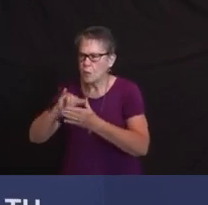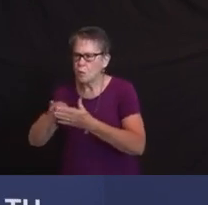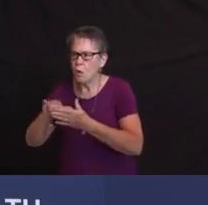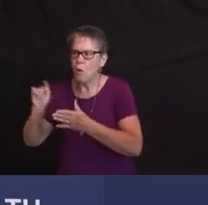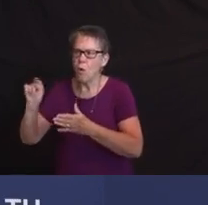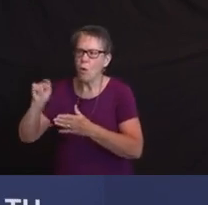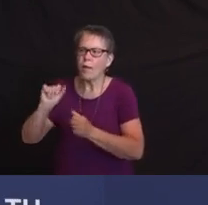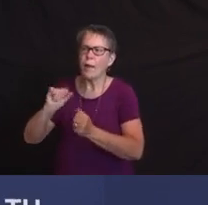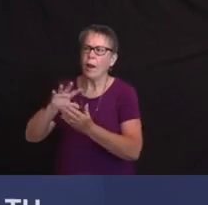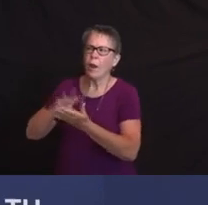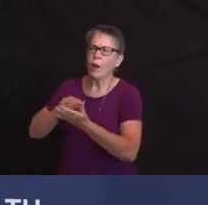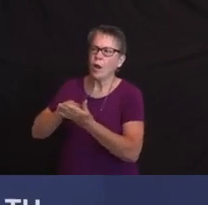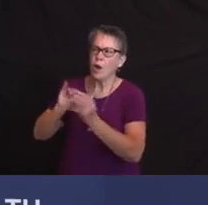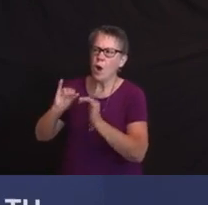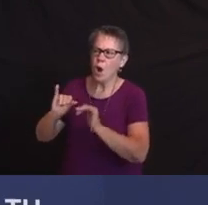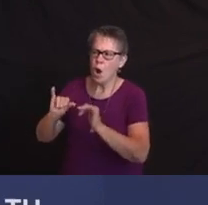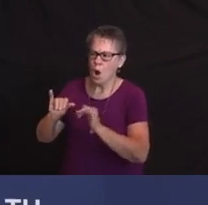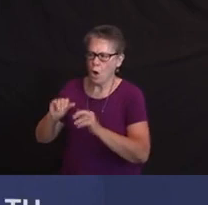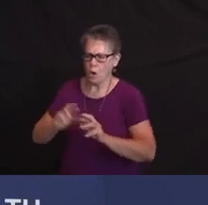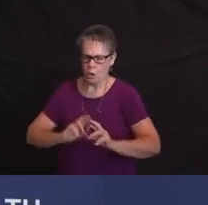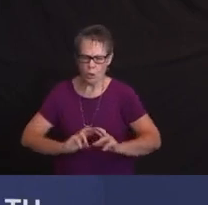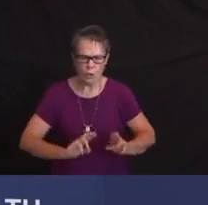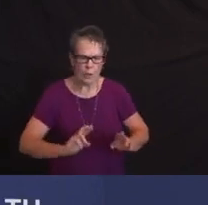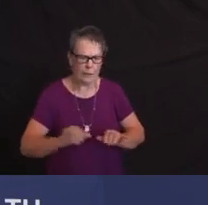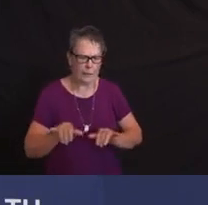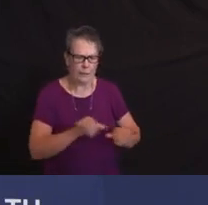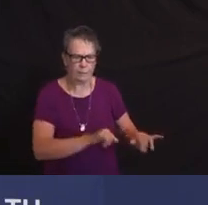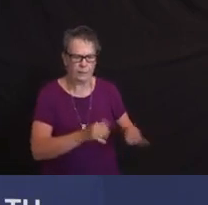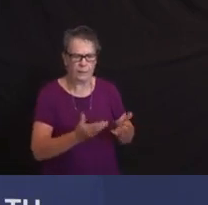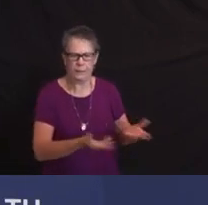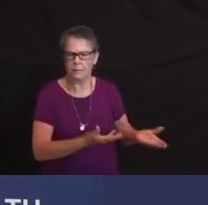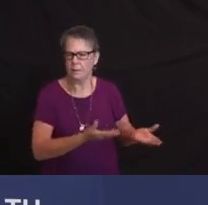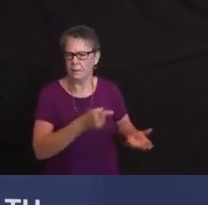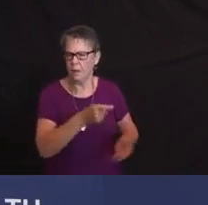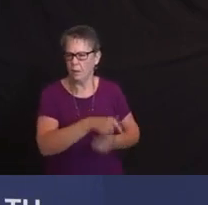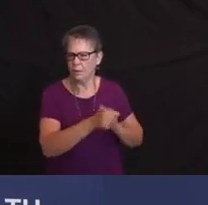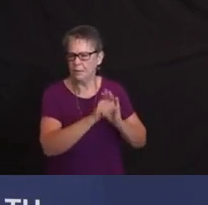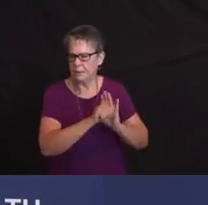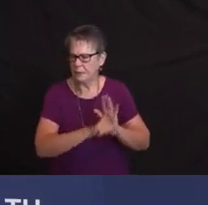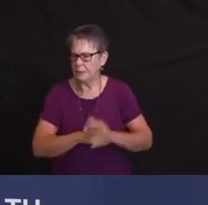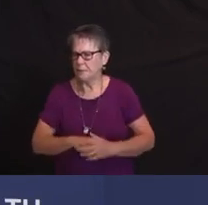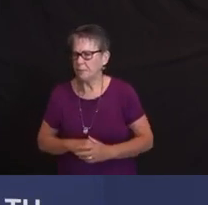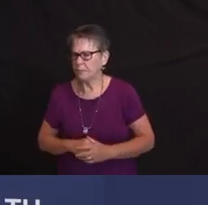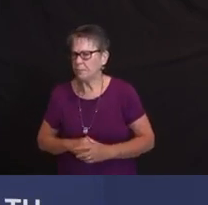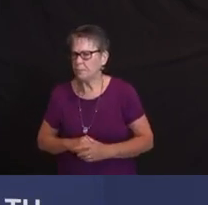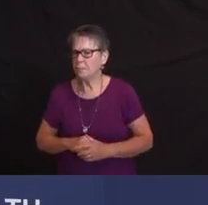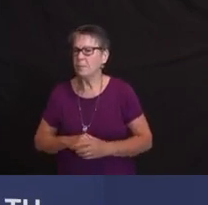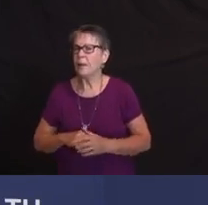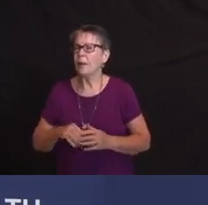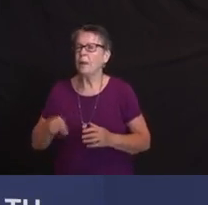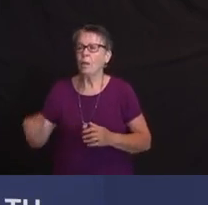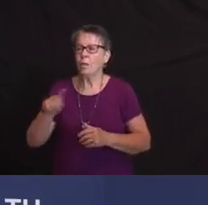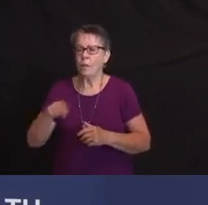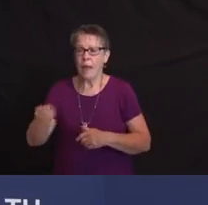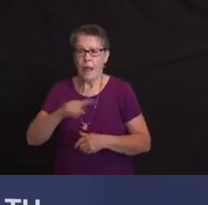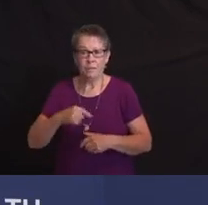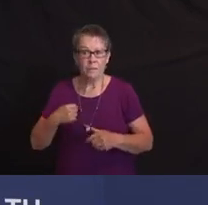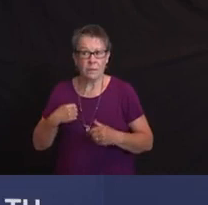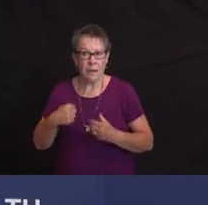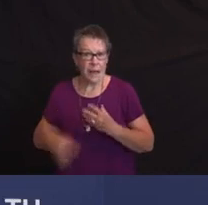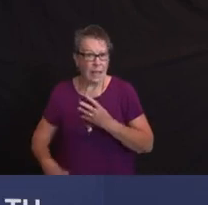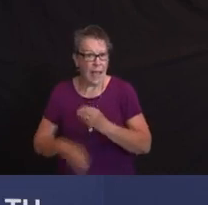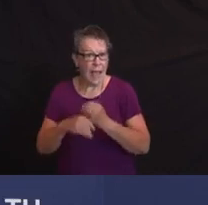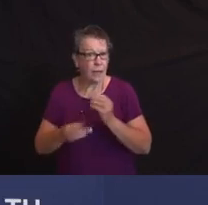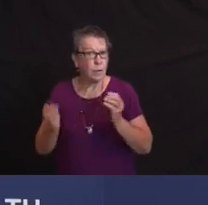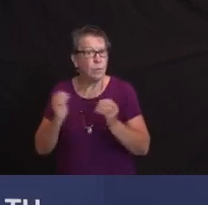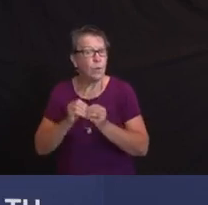care availability. They are all finalizing, or they have in place agreements with the pediatric